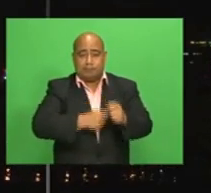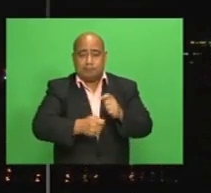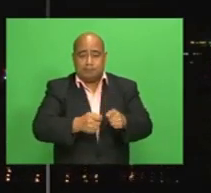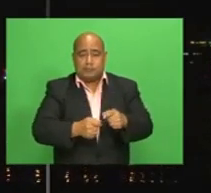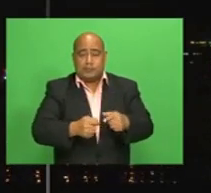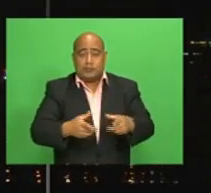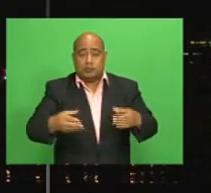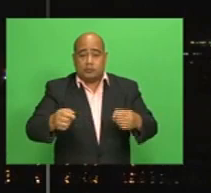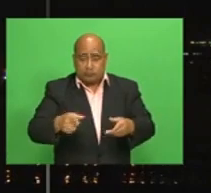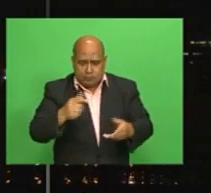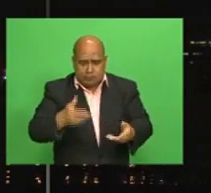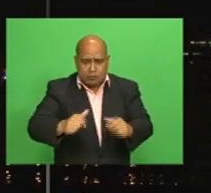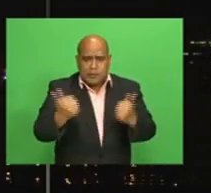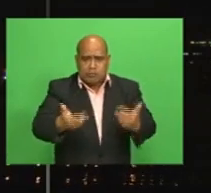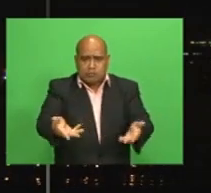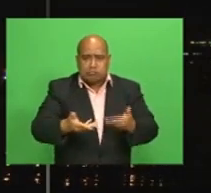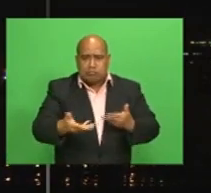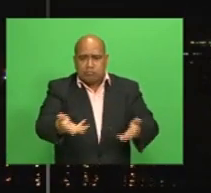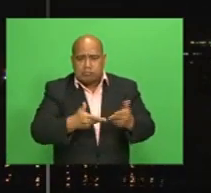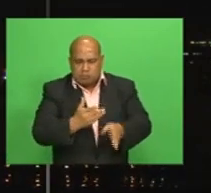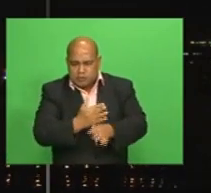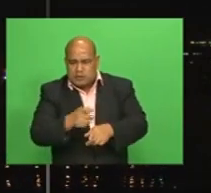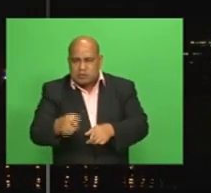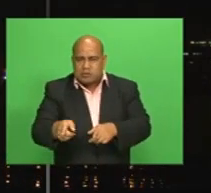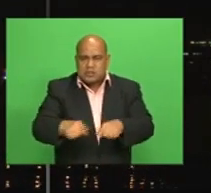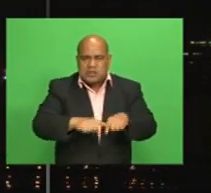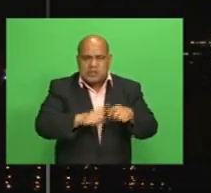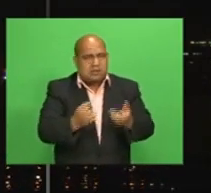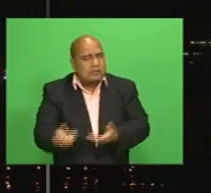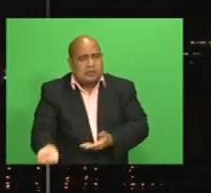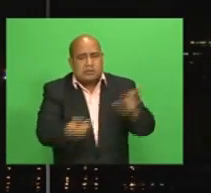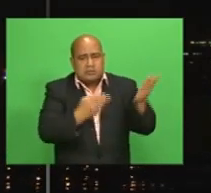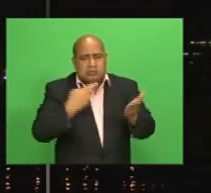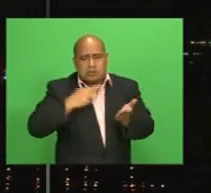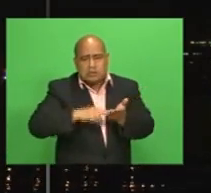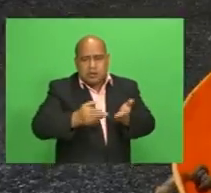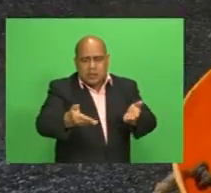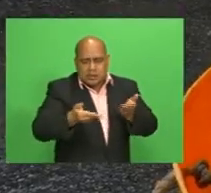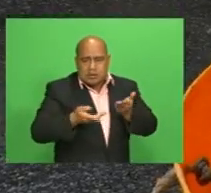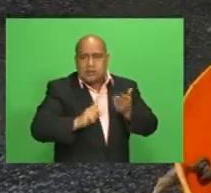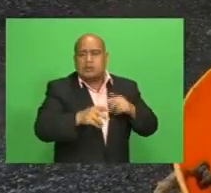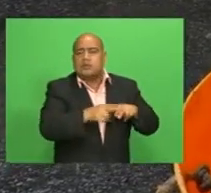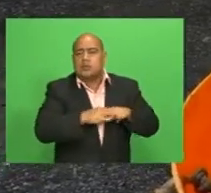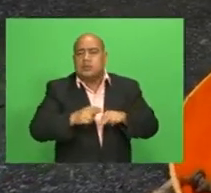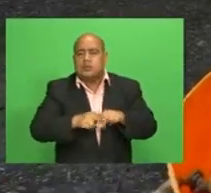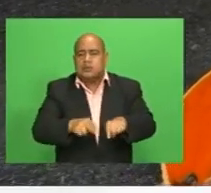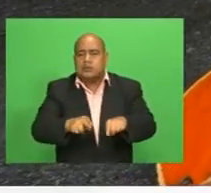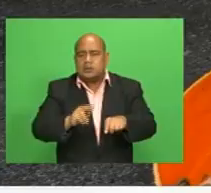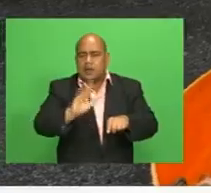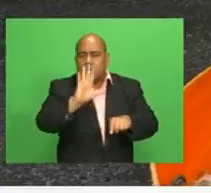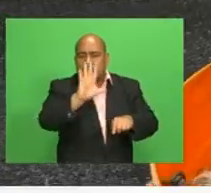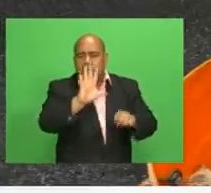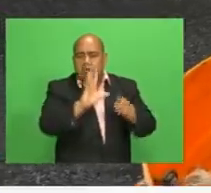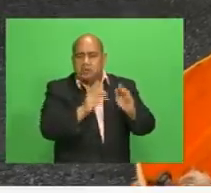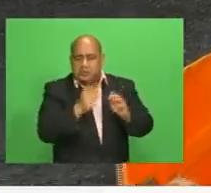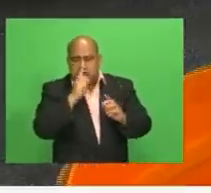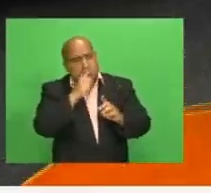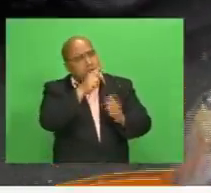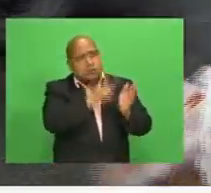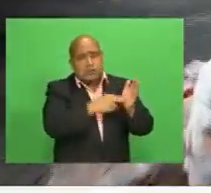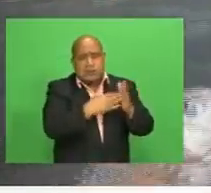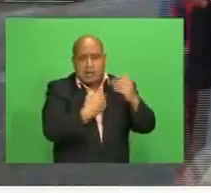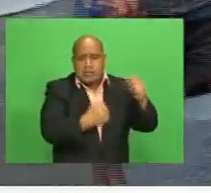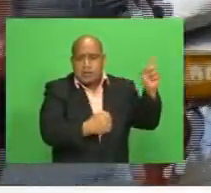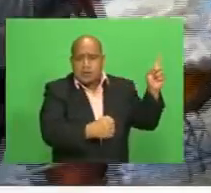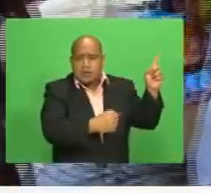possibility that fish exported from Fiji may have poisoned 5 New Zealanders. Permanent Secretary Penem Balinambuli says during